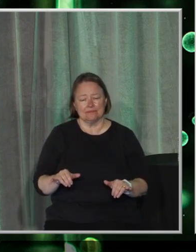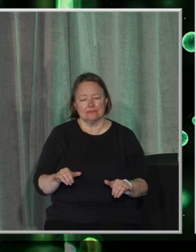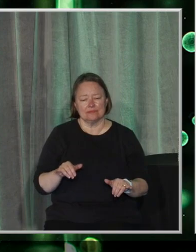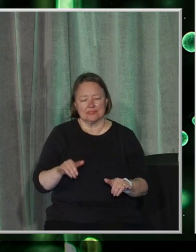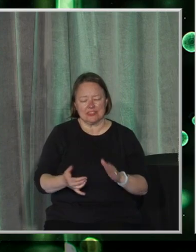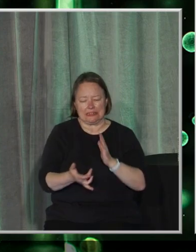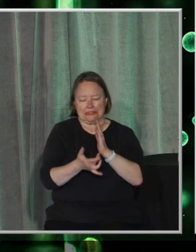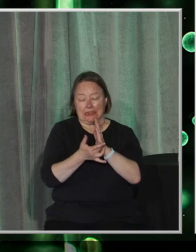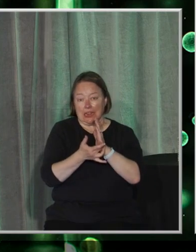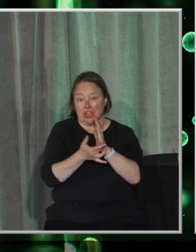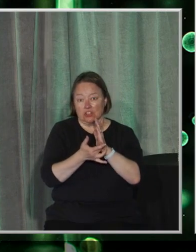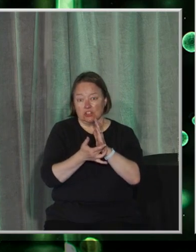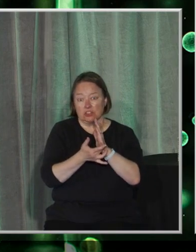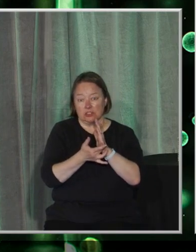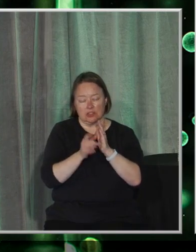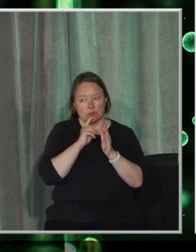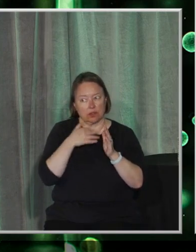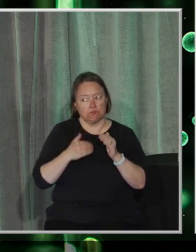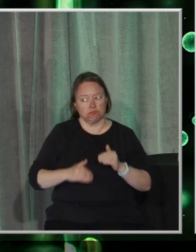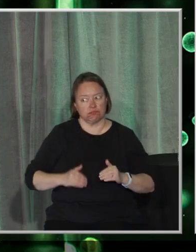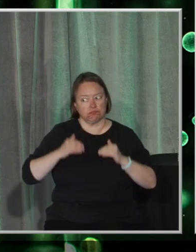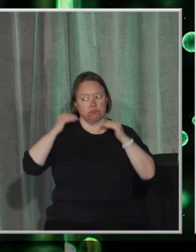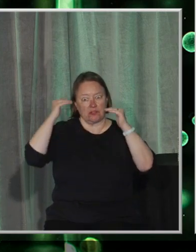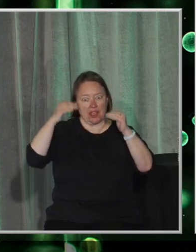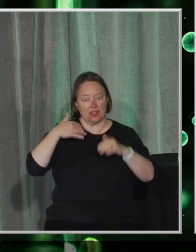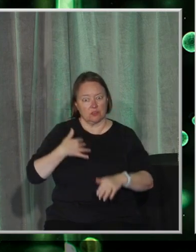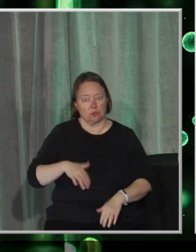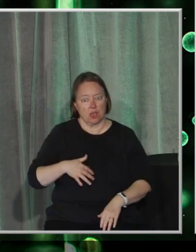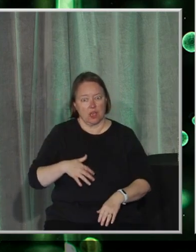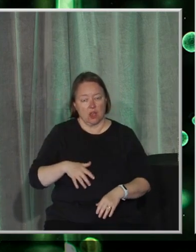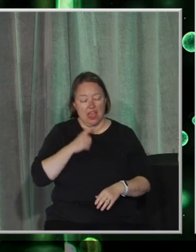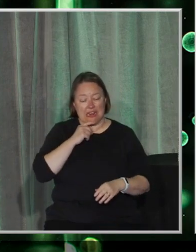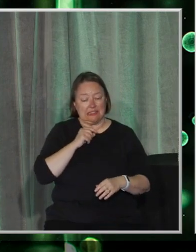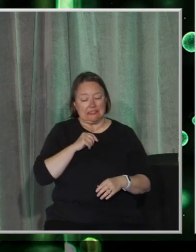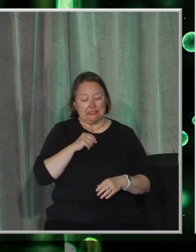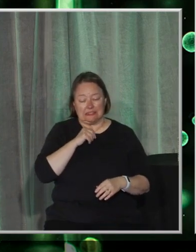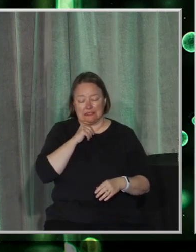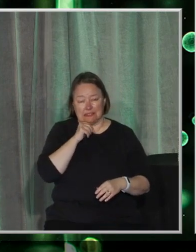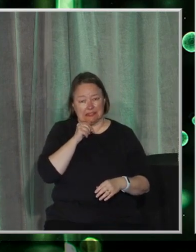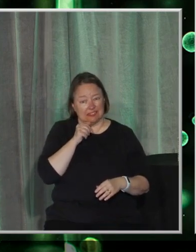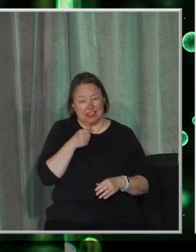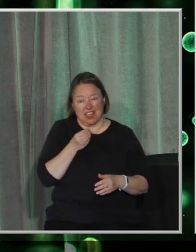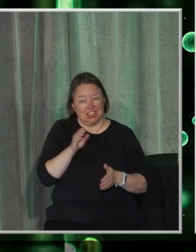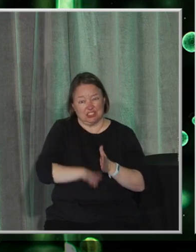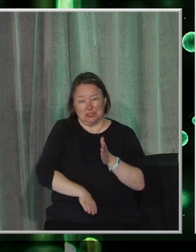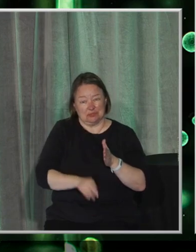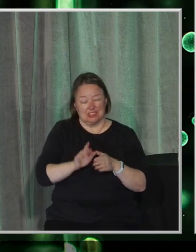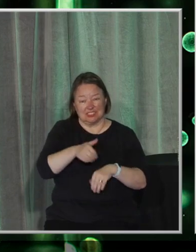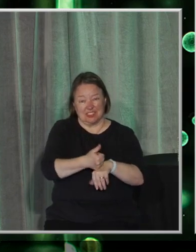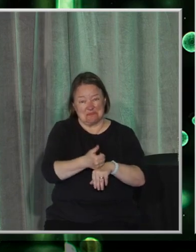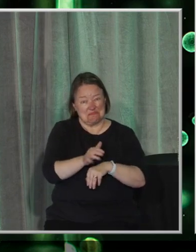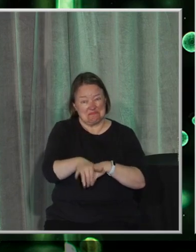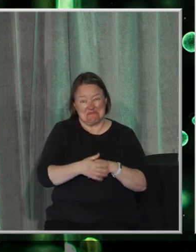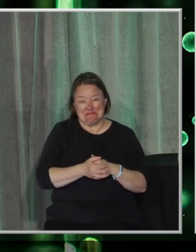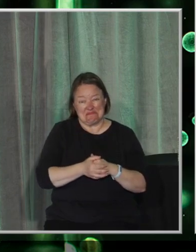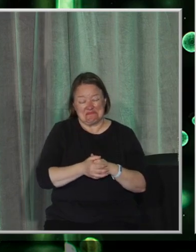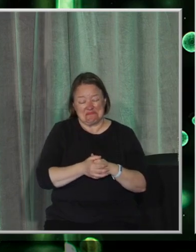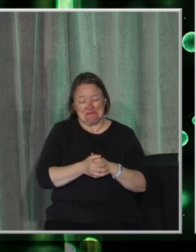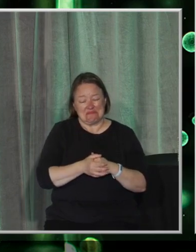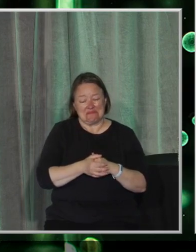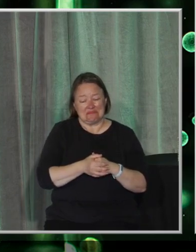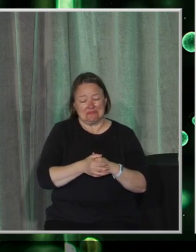The technology is advanced and it's not inexpensive to implement. Not only